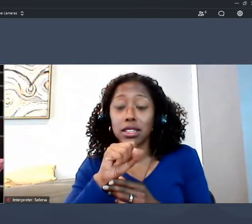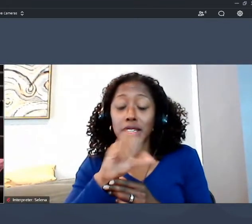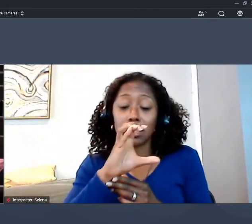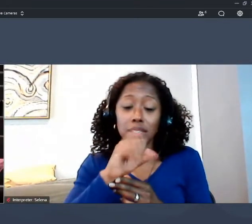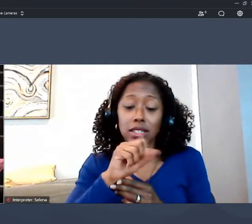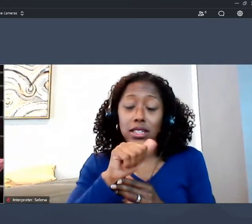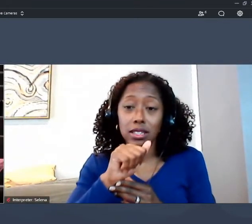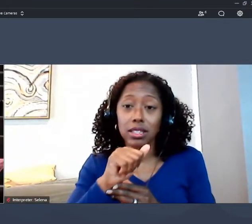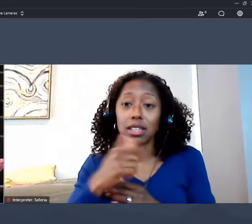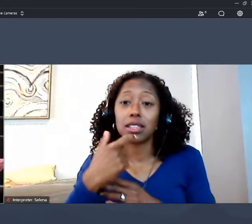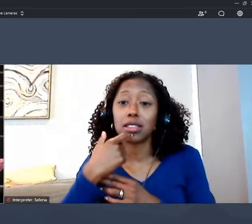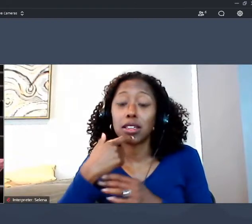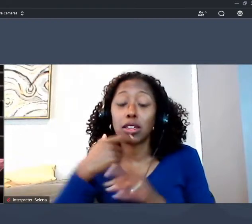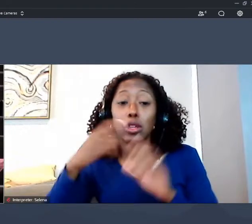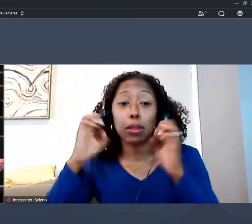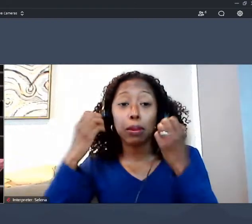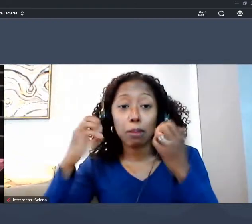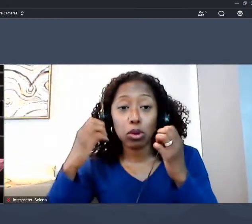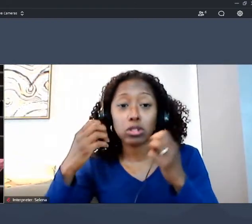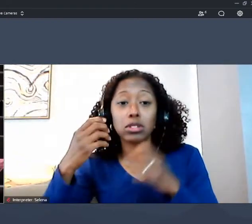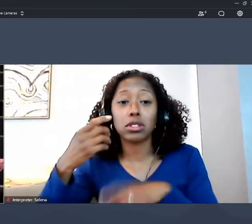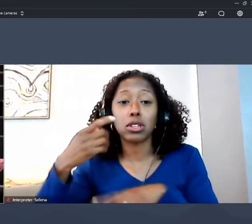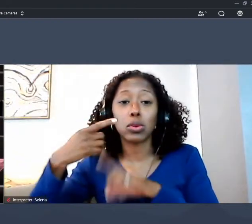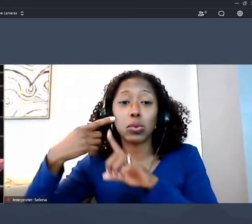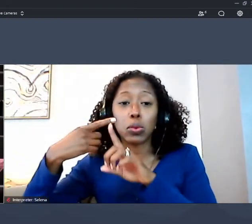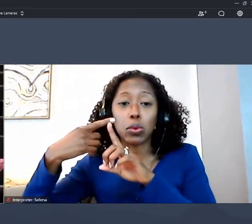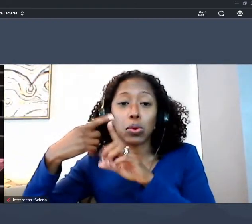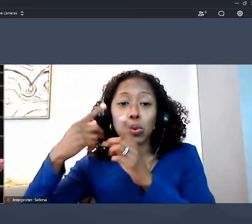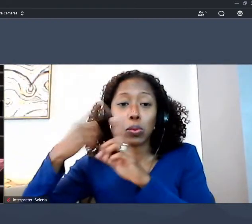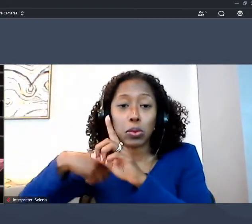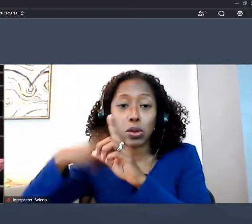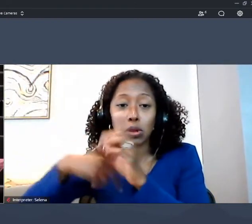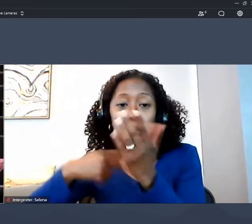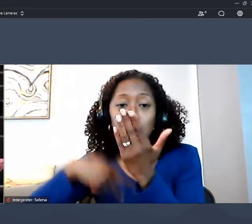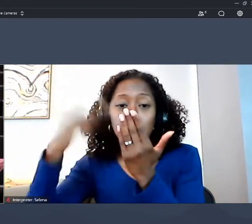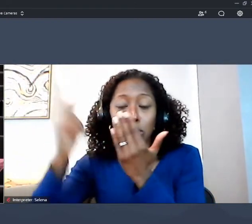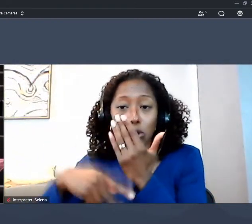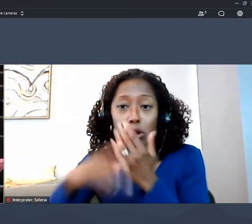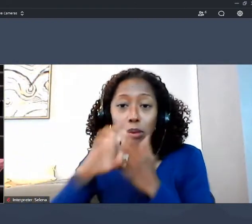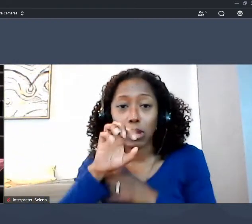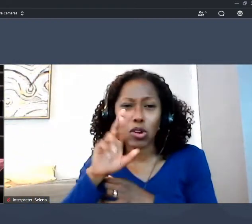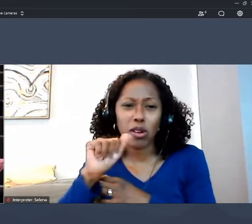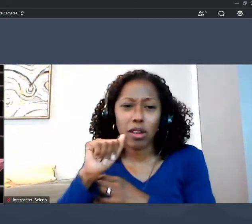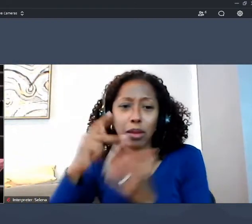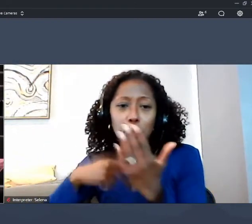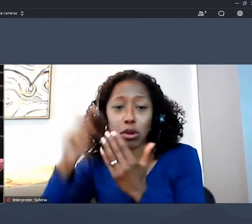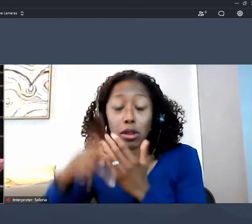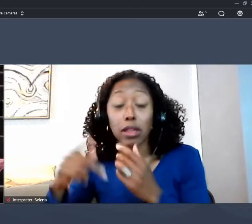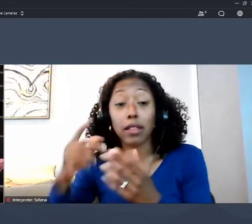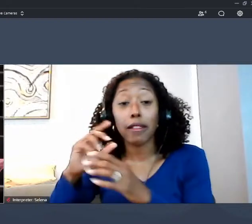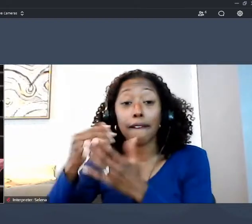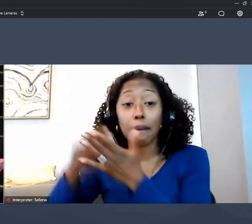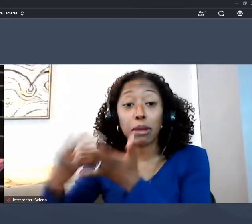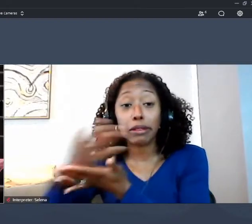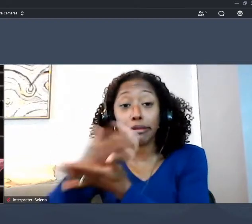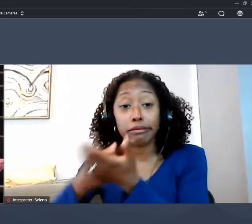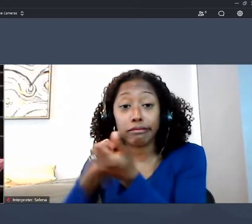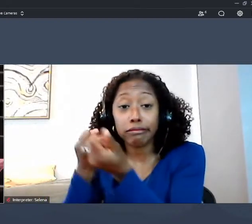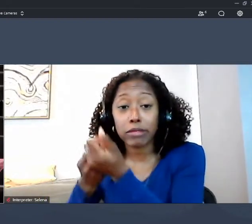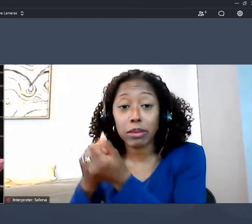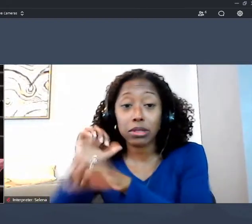the Emergency Rent Assistance Program, the ERA program. Didn't make people aware. As I mentioned before, the funding is pretty well established for several years.